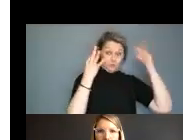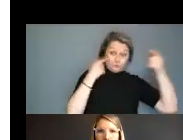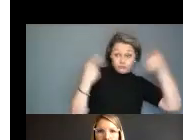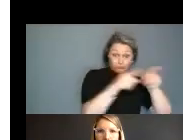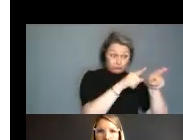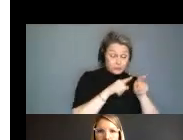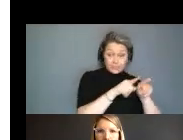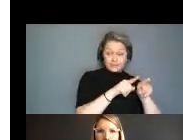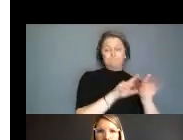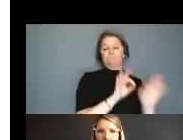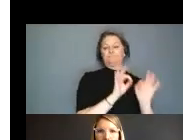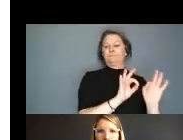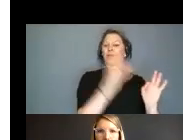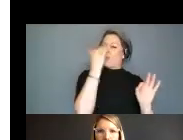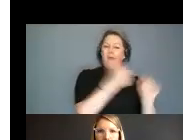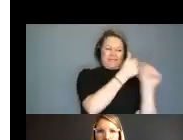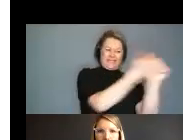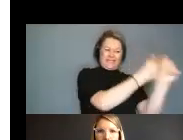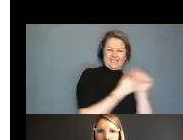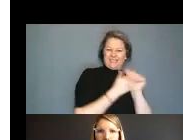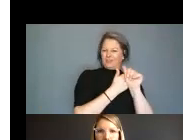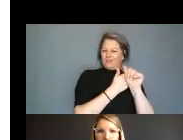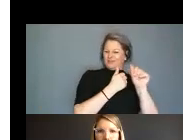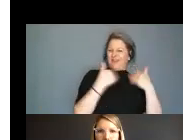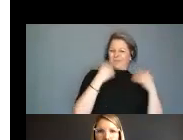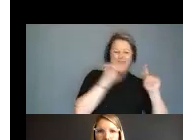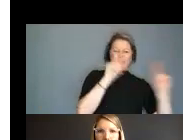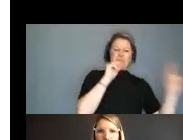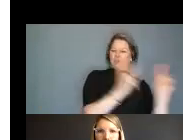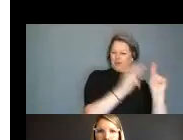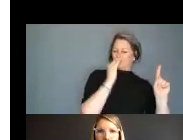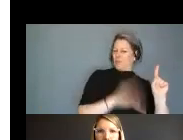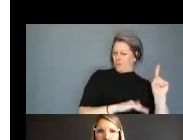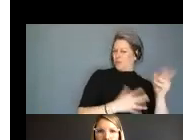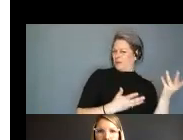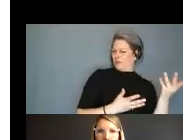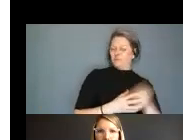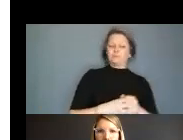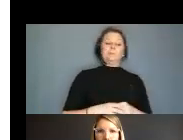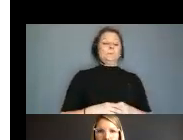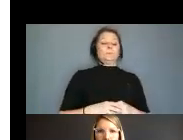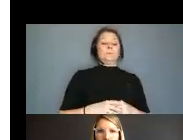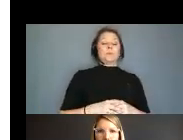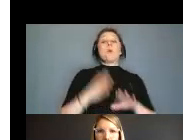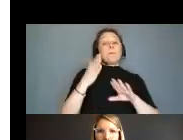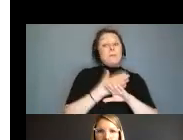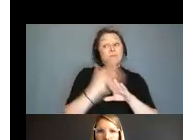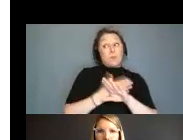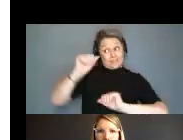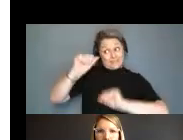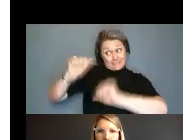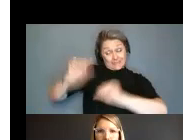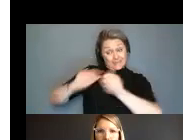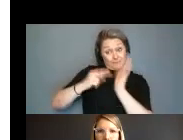at things from a little bit of a different perspective. But before any of those disciplines assess capacity, they need to be